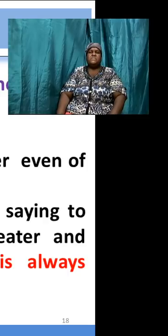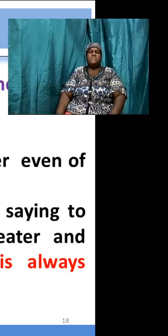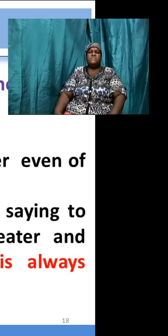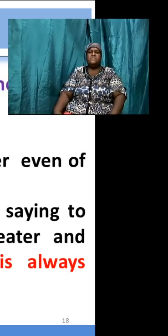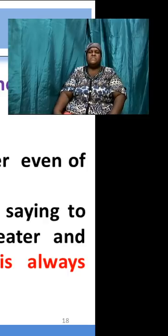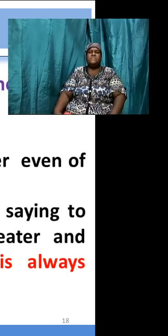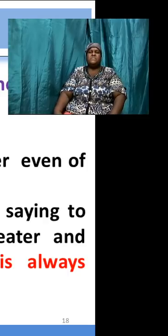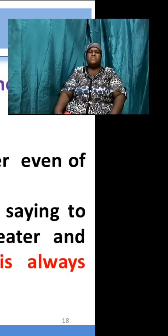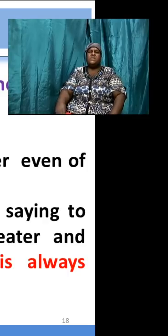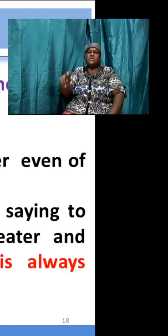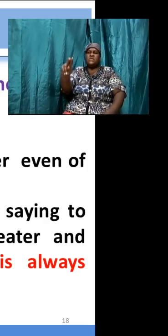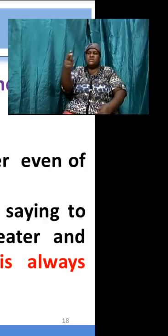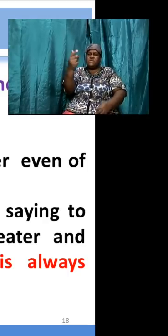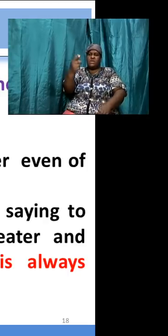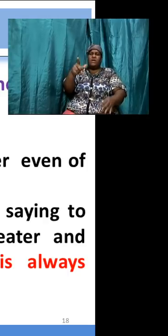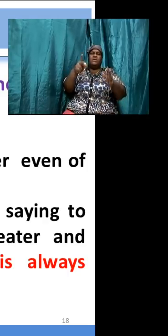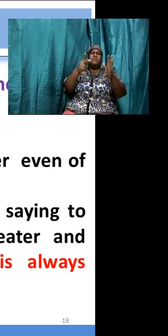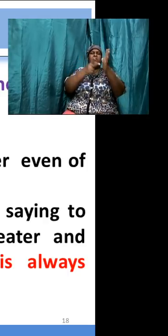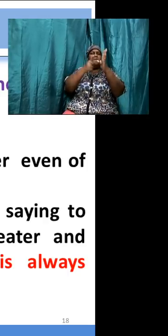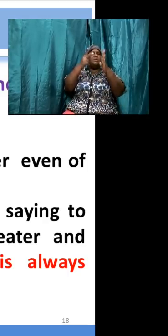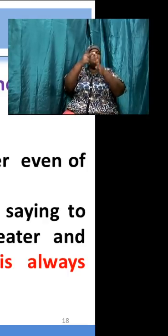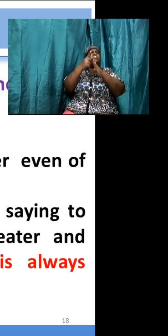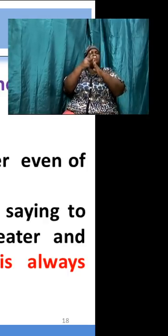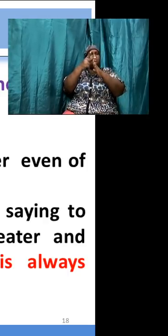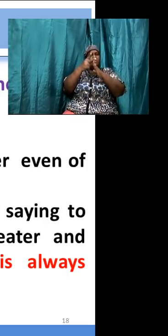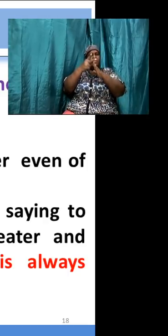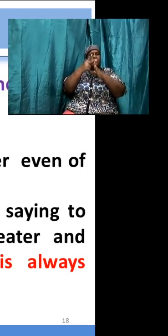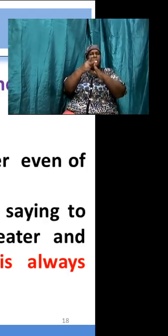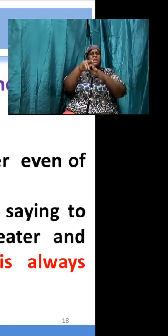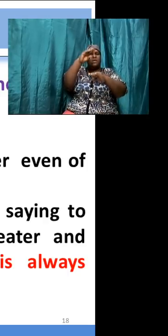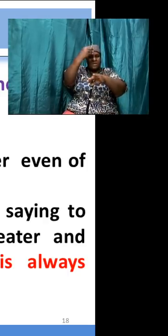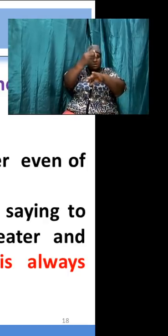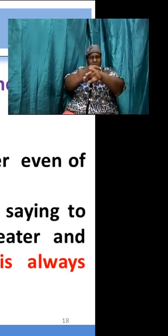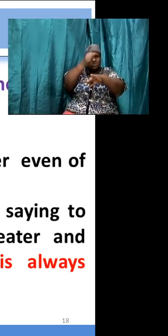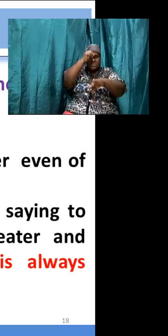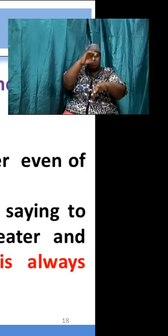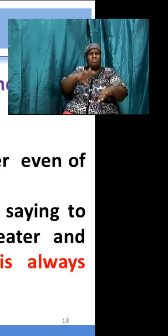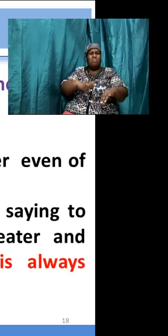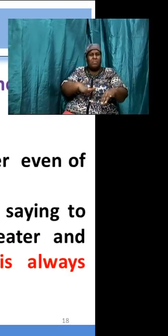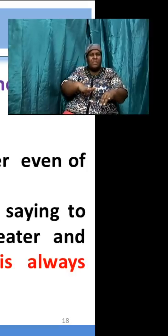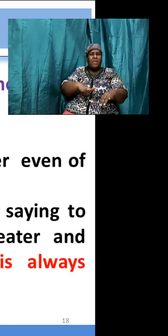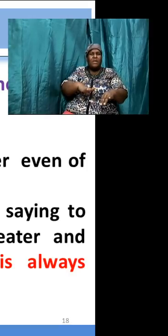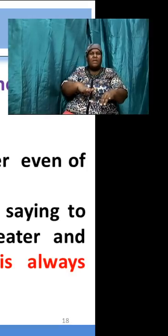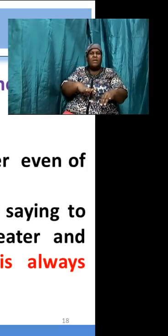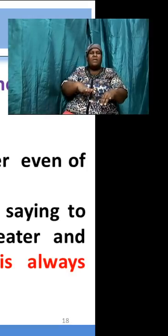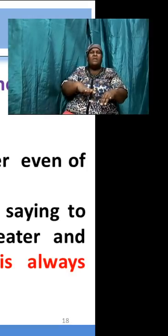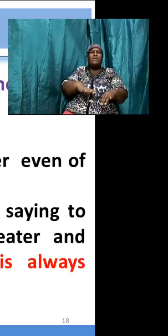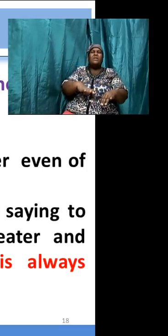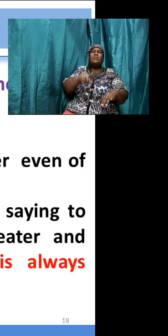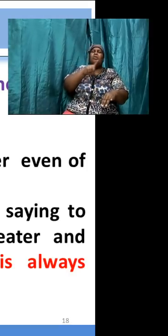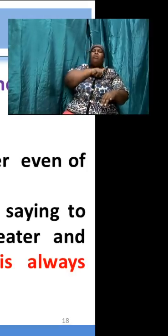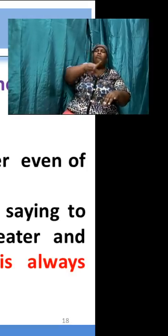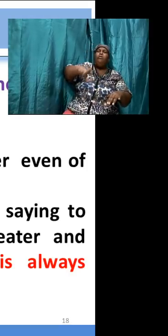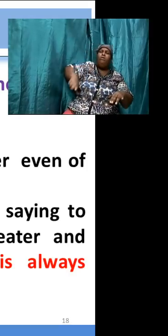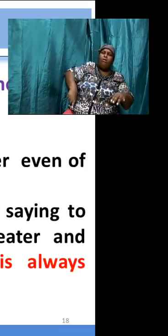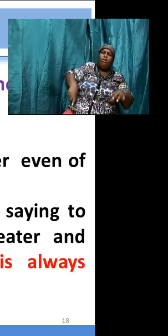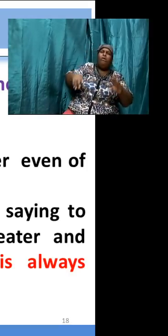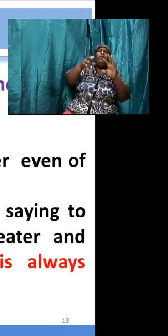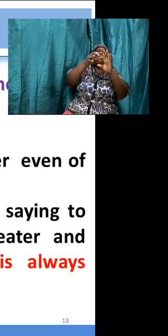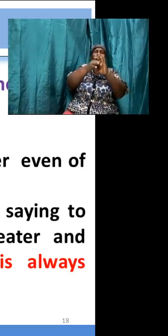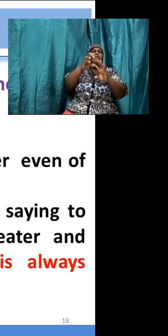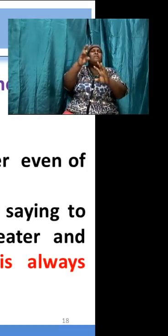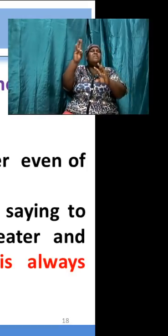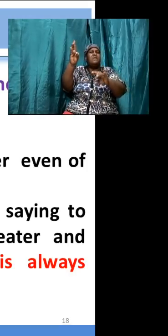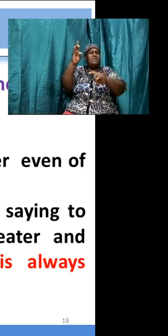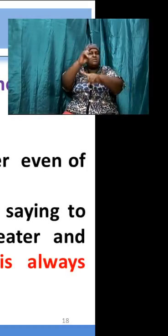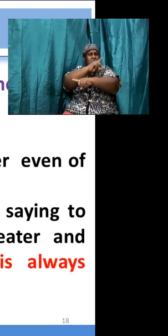the second principle was that the son of man is also lord of the sabbath he said that